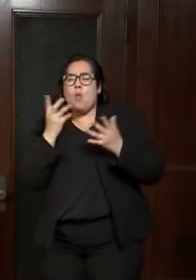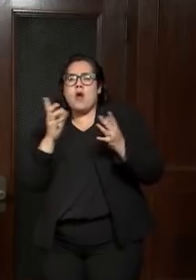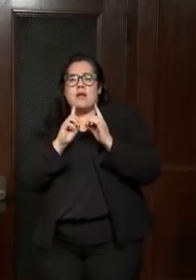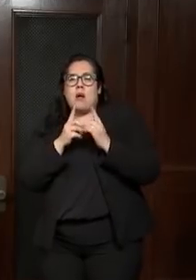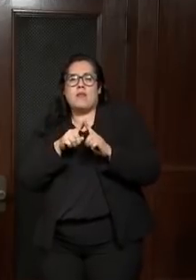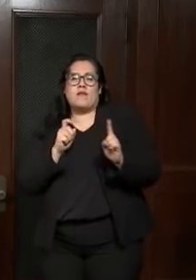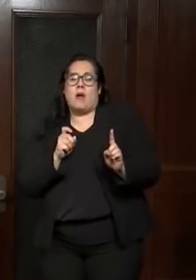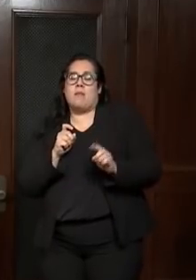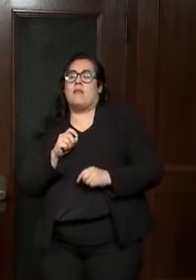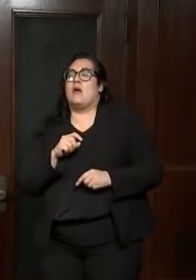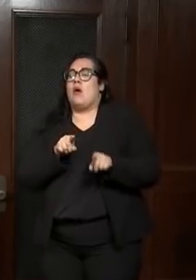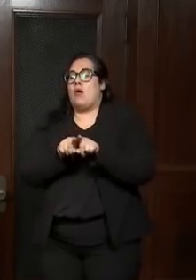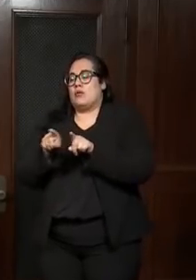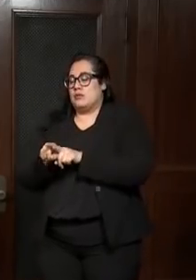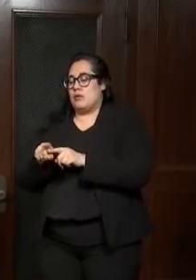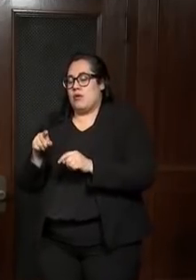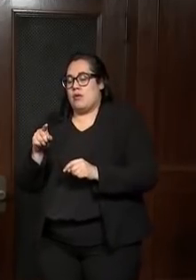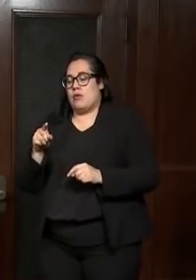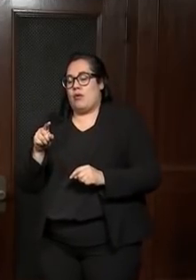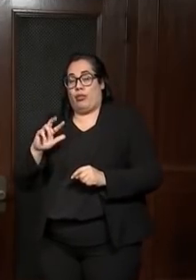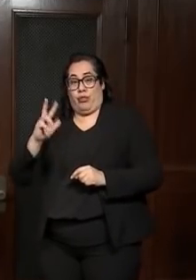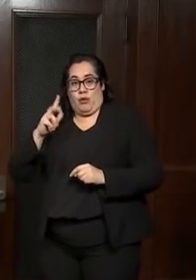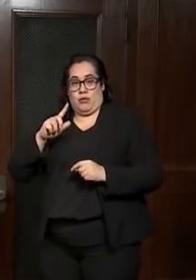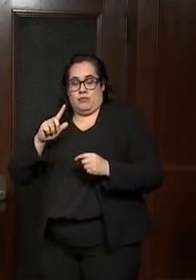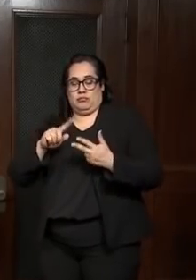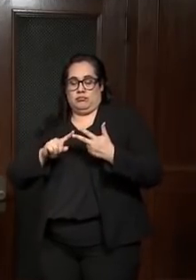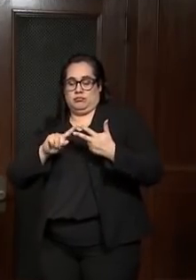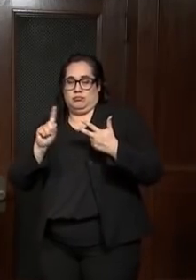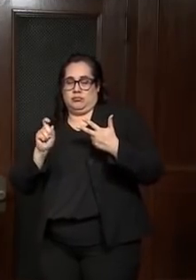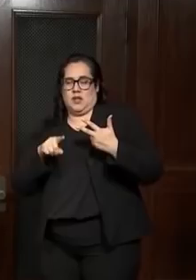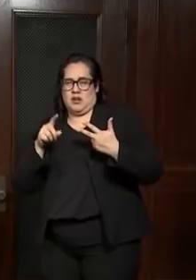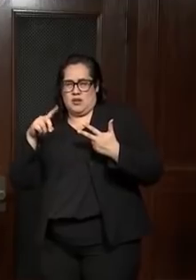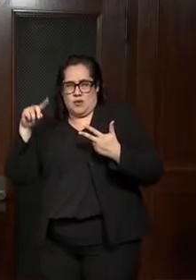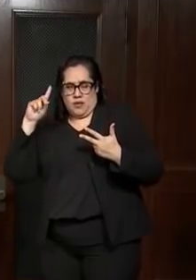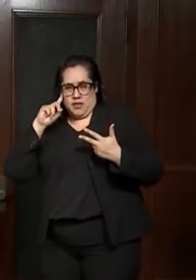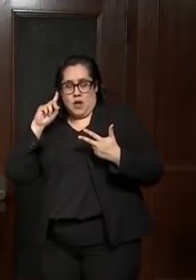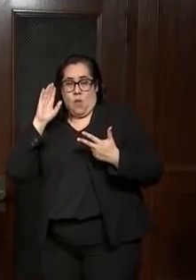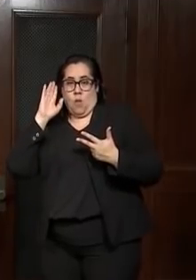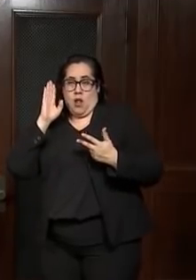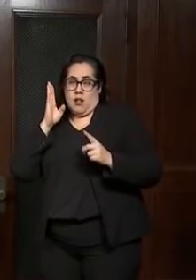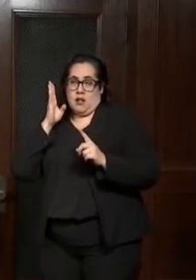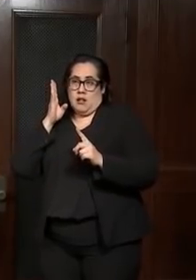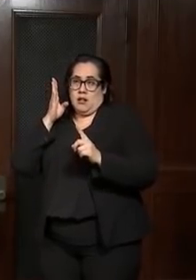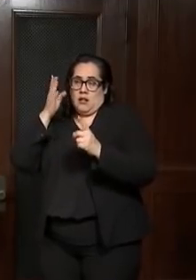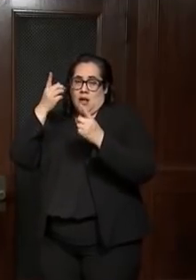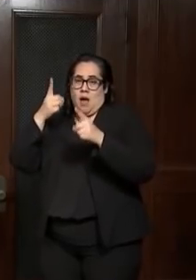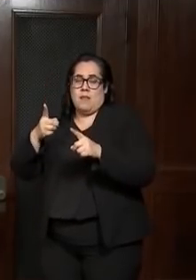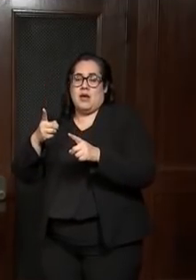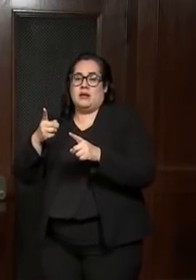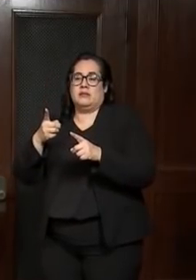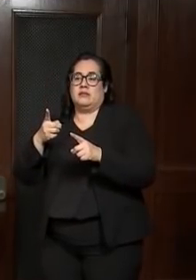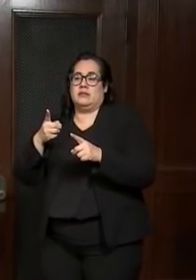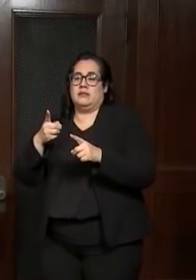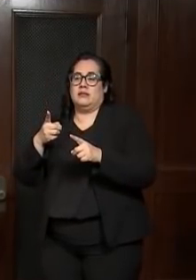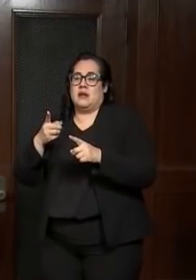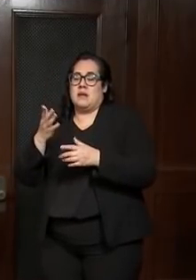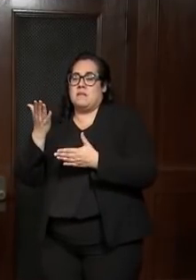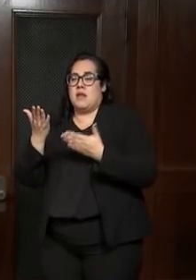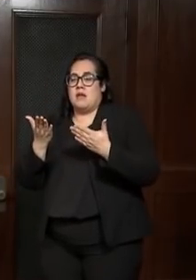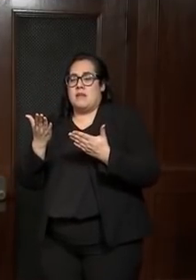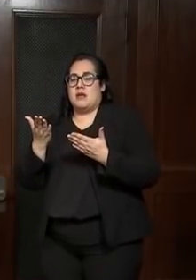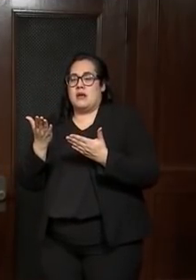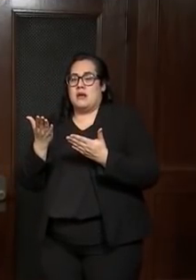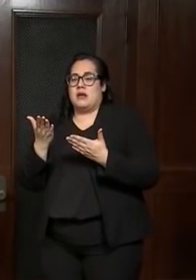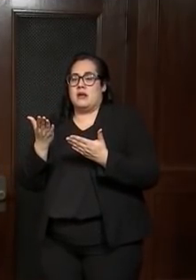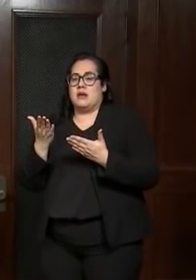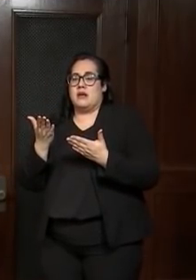were from. And third question, do you think we ever get to a point where testing restrictions are lifted and